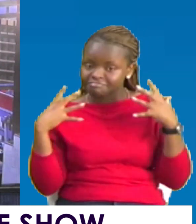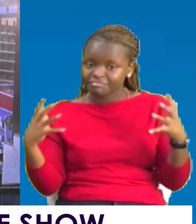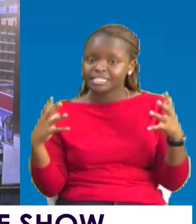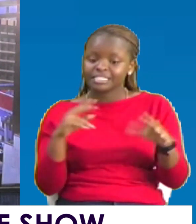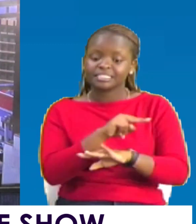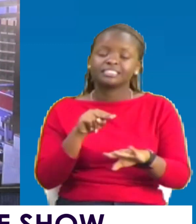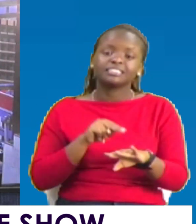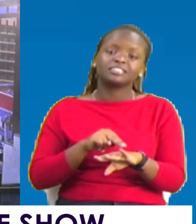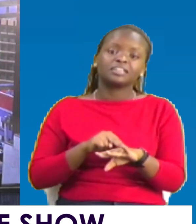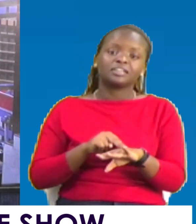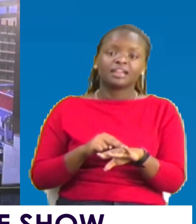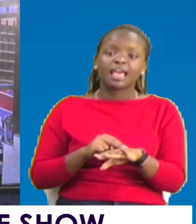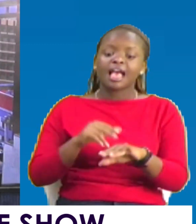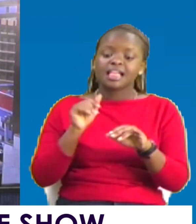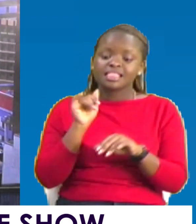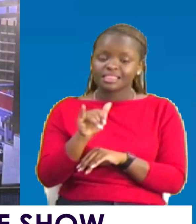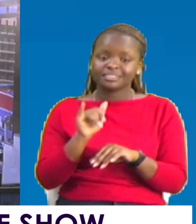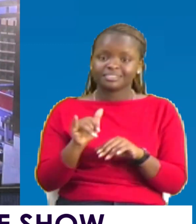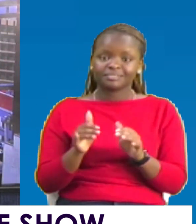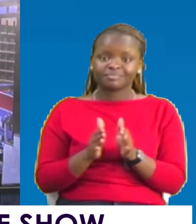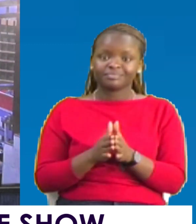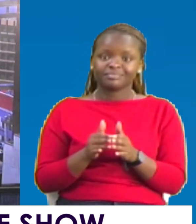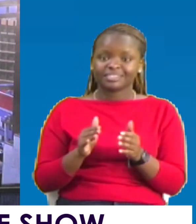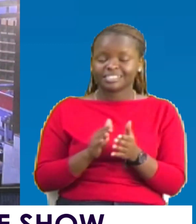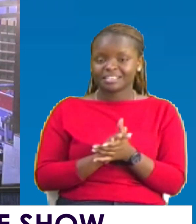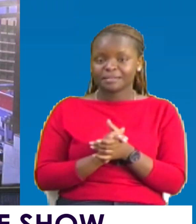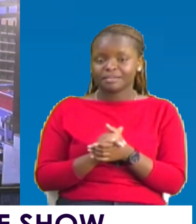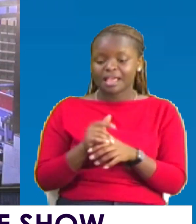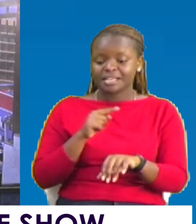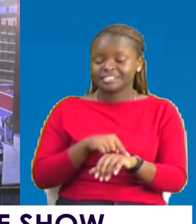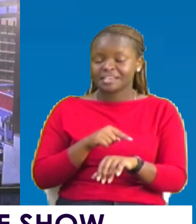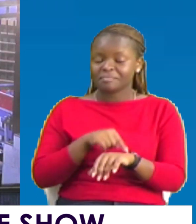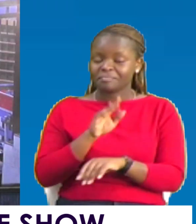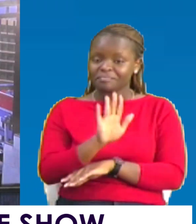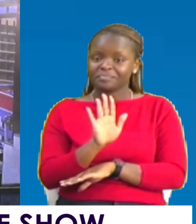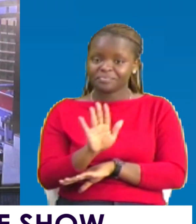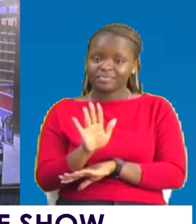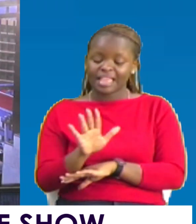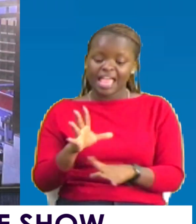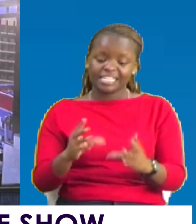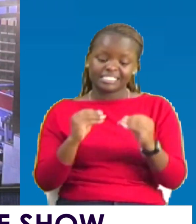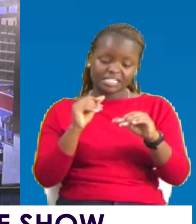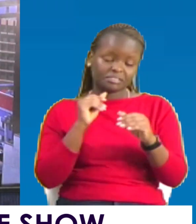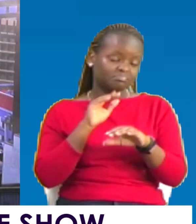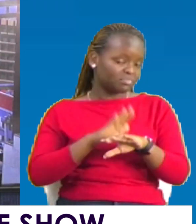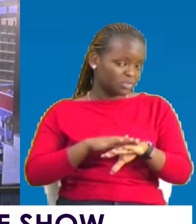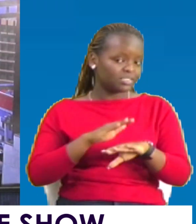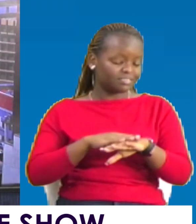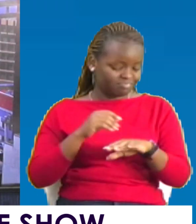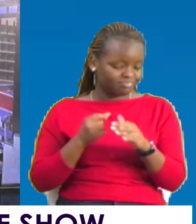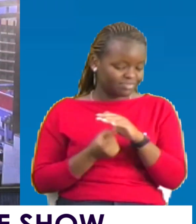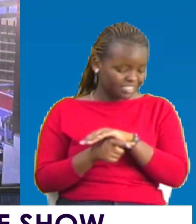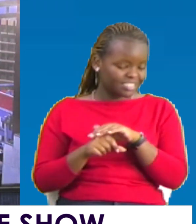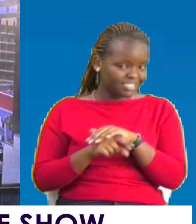great nation. That is the seed that you need to allow to be birthed in your time. Take the good seed and birth it.